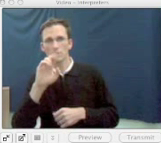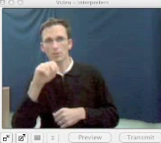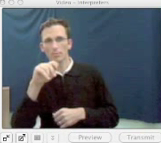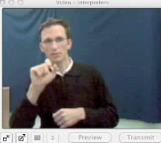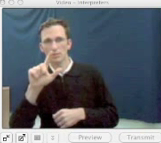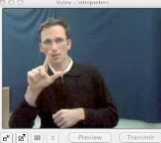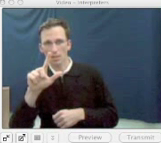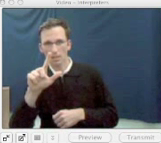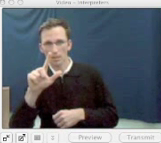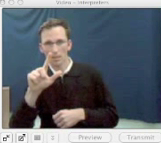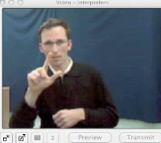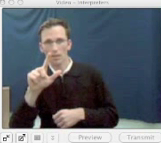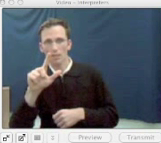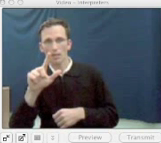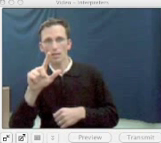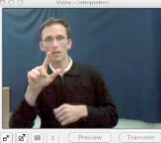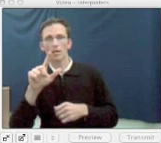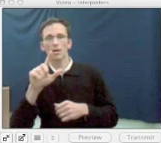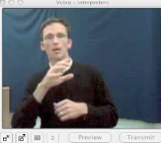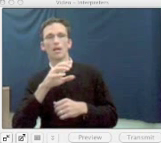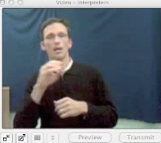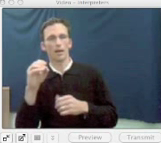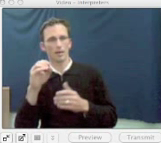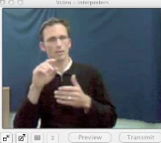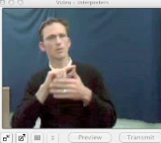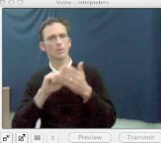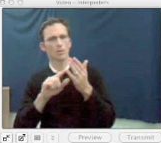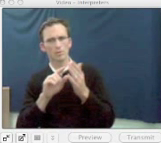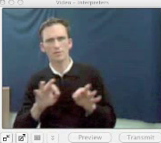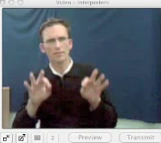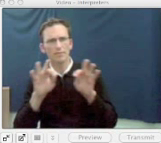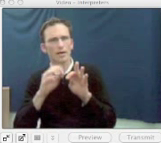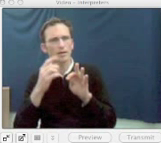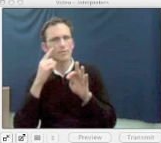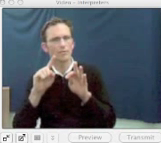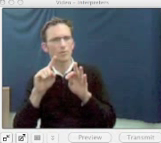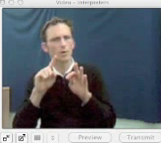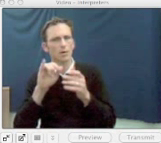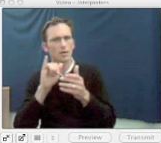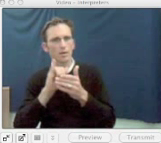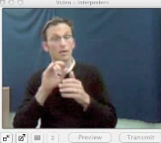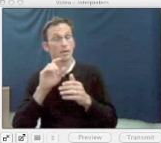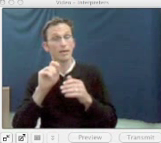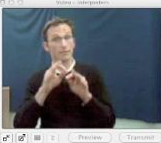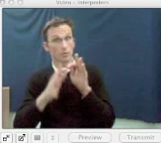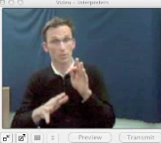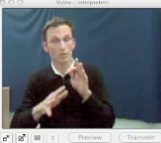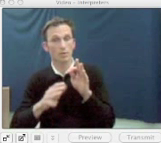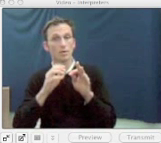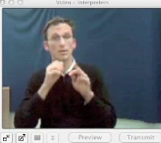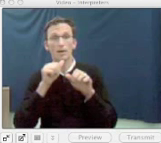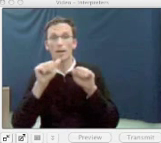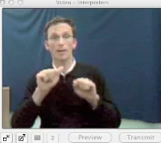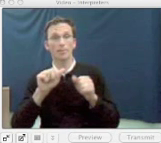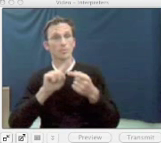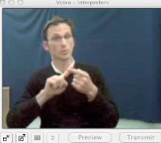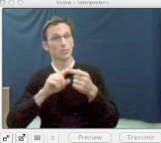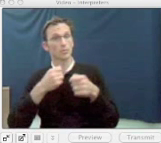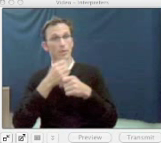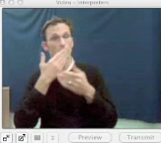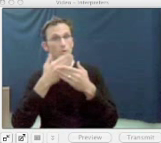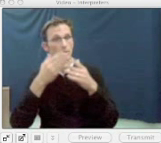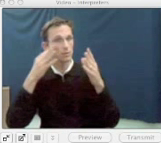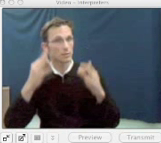skills as vital to the professional skills base. If an interpreter is unable to make good judgment or has bad